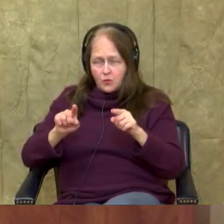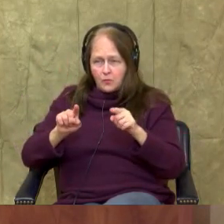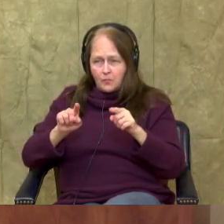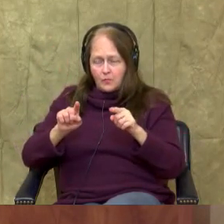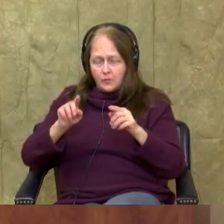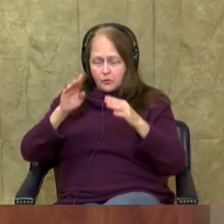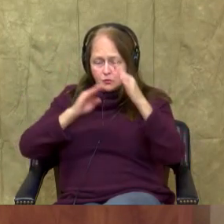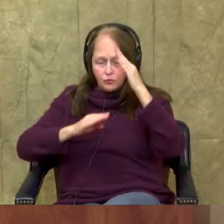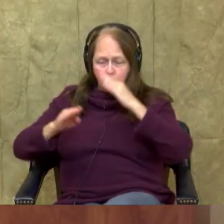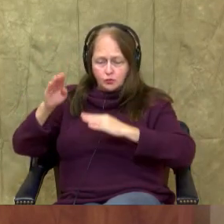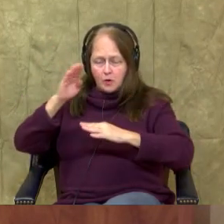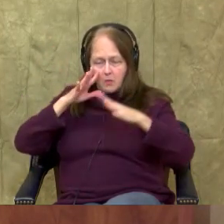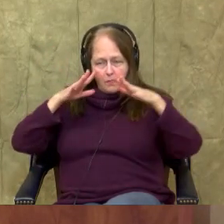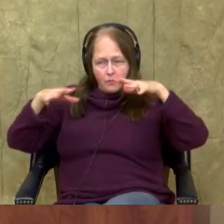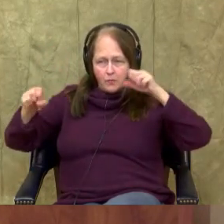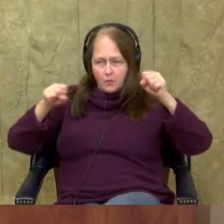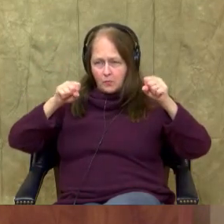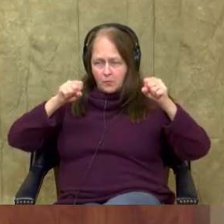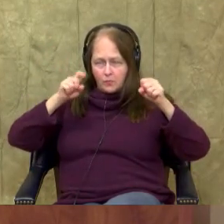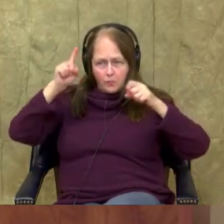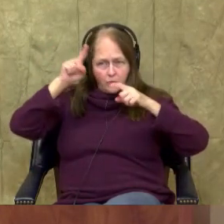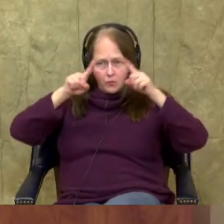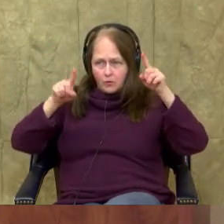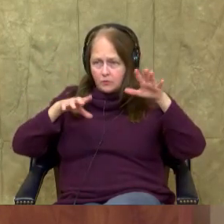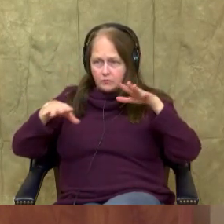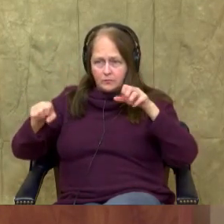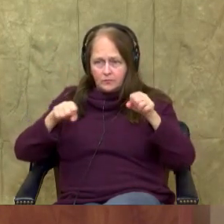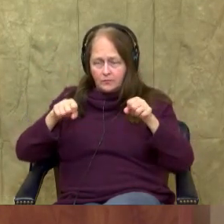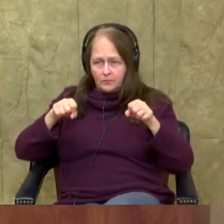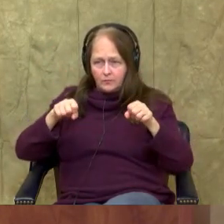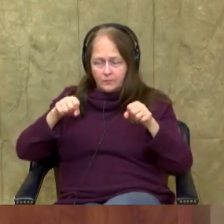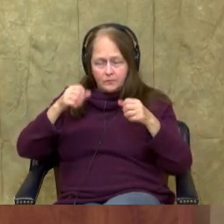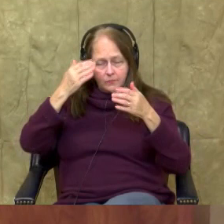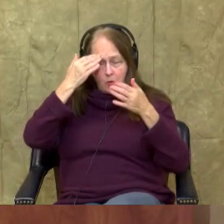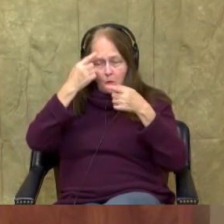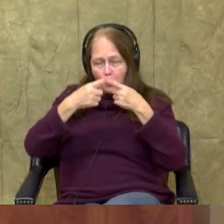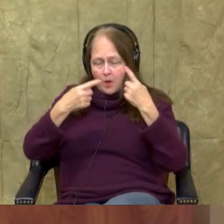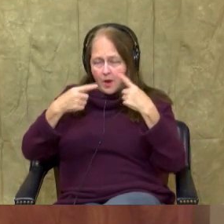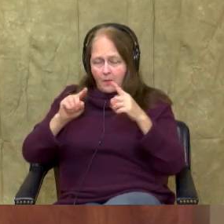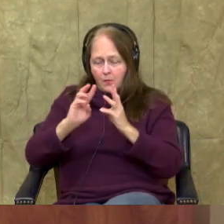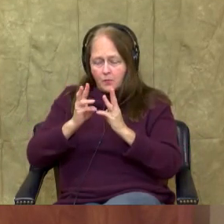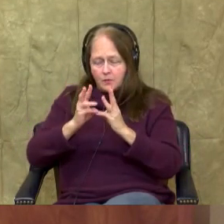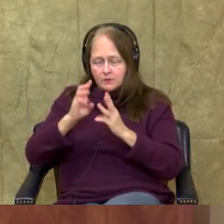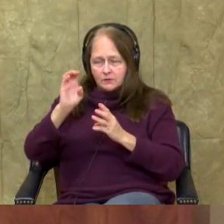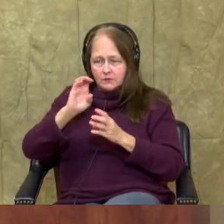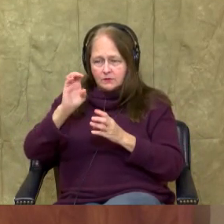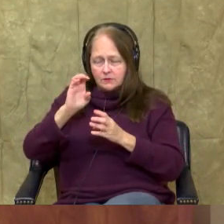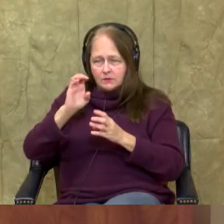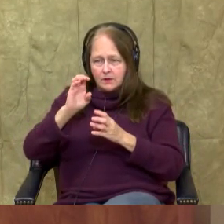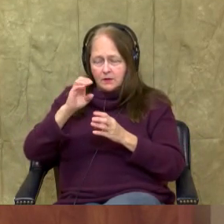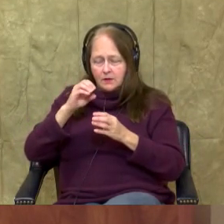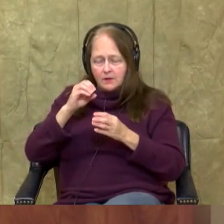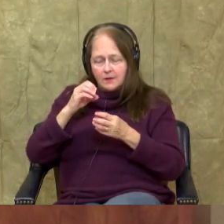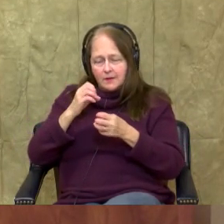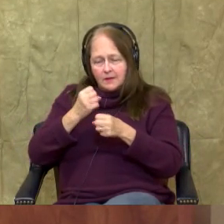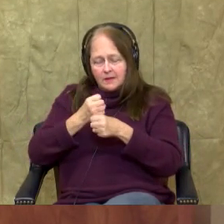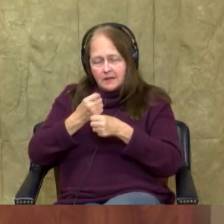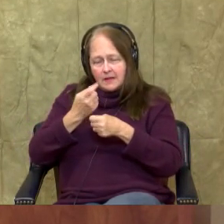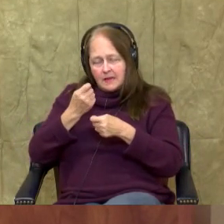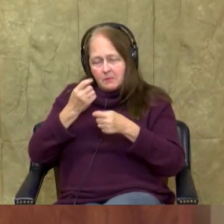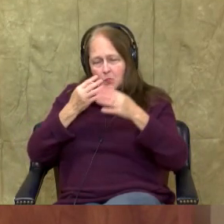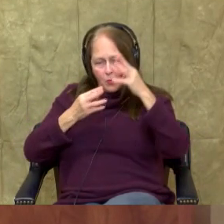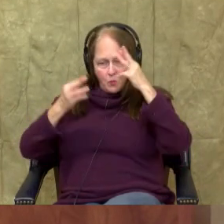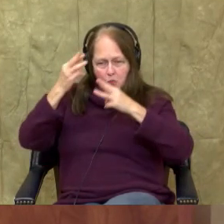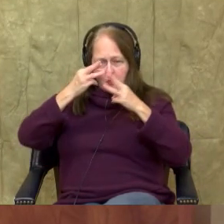about troubles or blossoms of blessing. We never know what's going to happen with our weather. C, it portrays a sense of anxiety about the